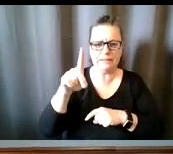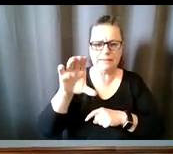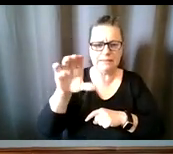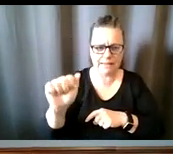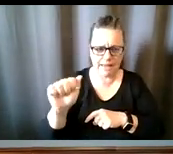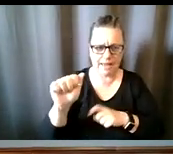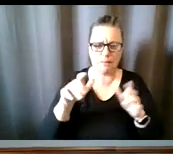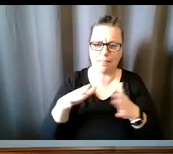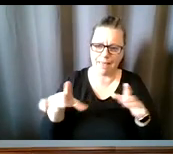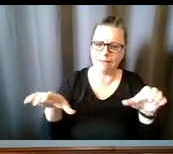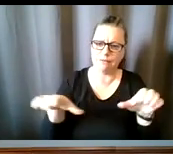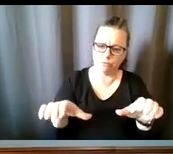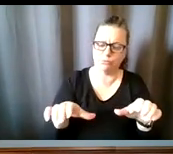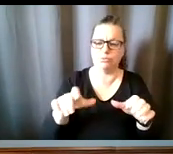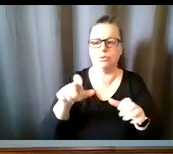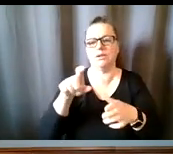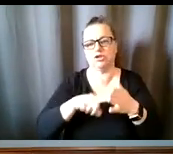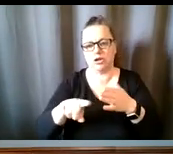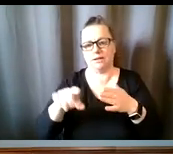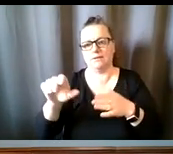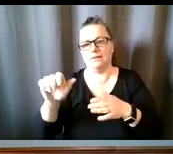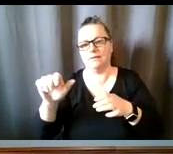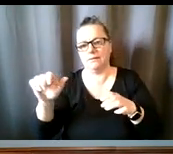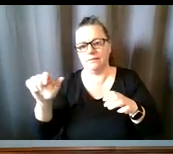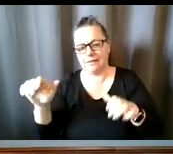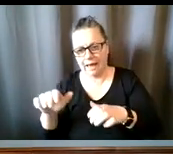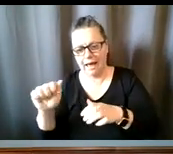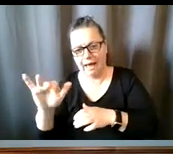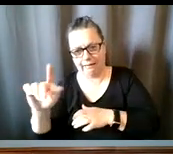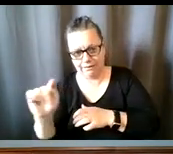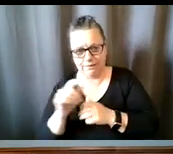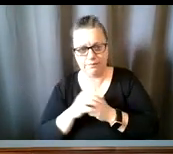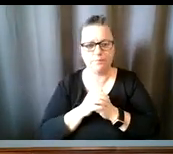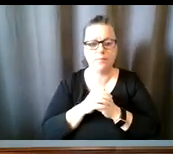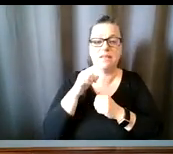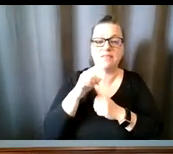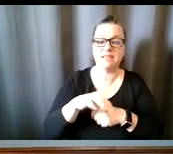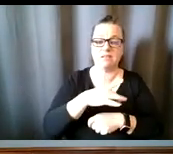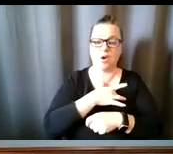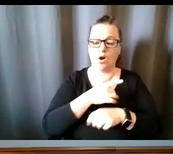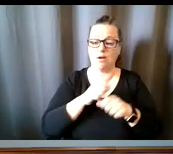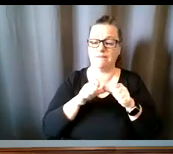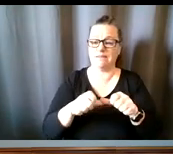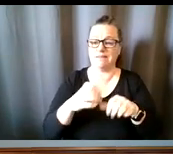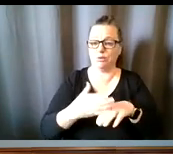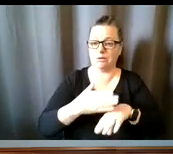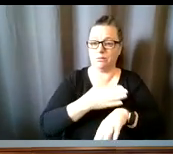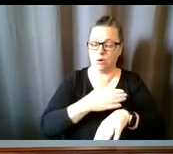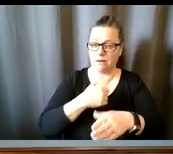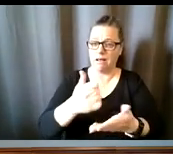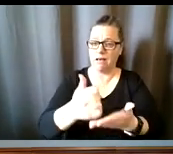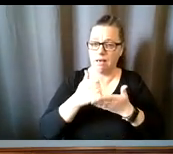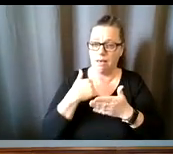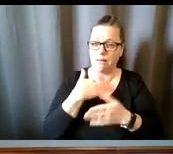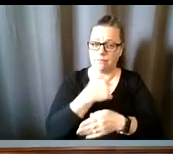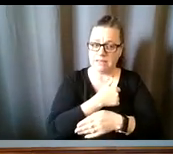Act, sometimes known as Adjust. This is really the heart of continuous improvement, and it helps us in our efforts for improvement. And typically